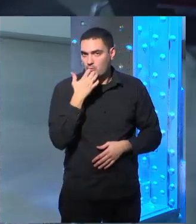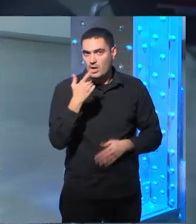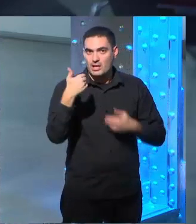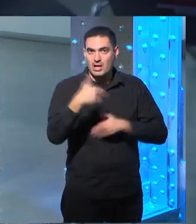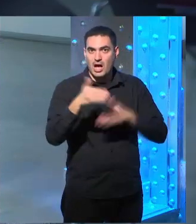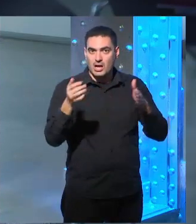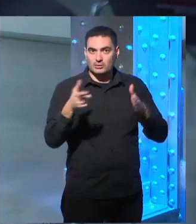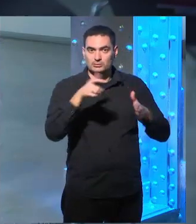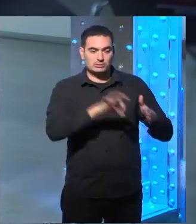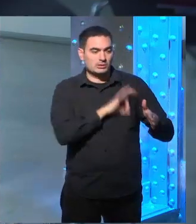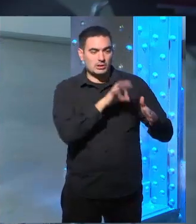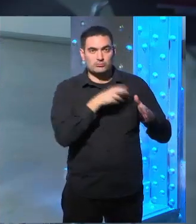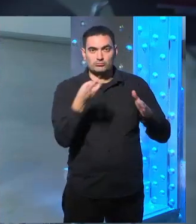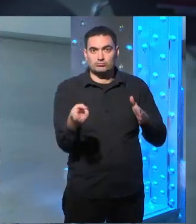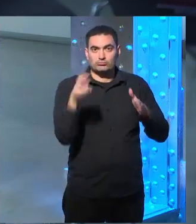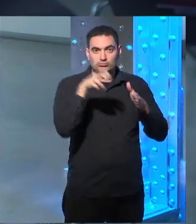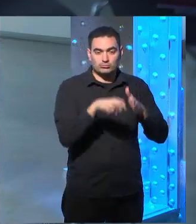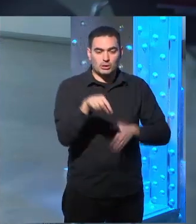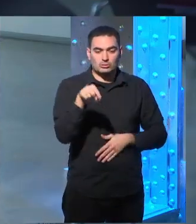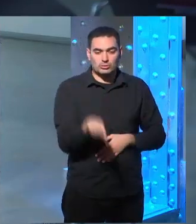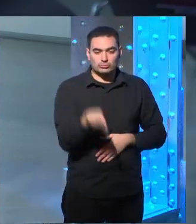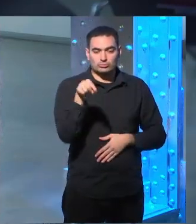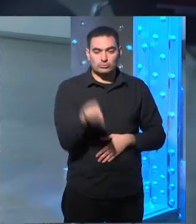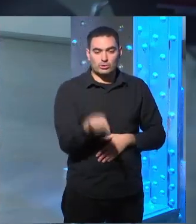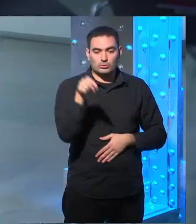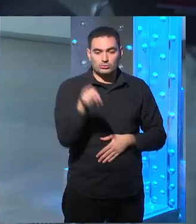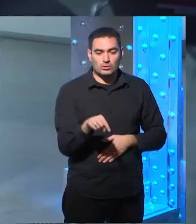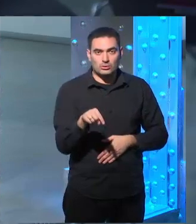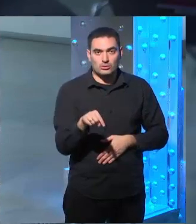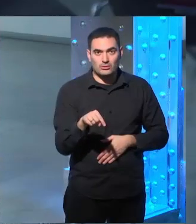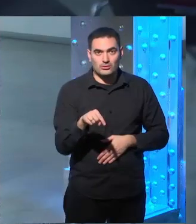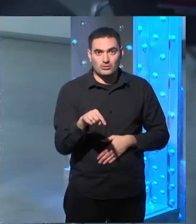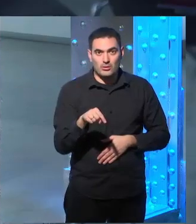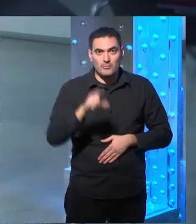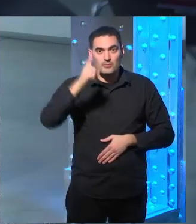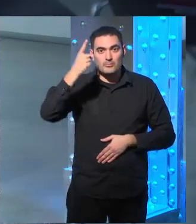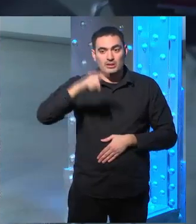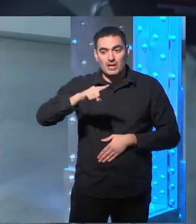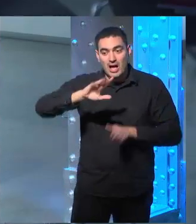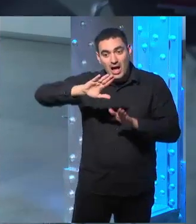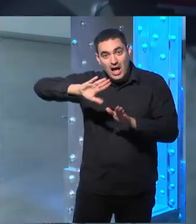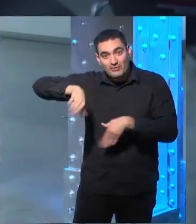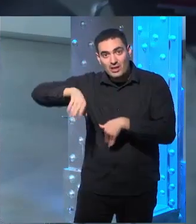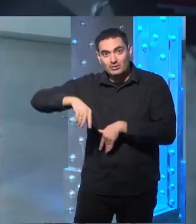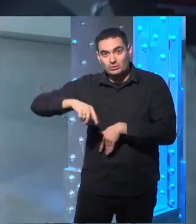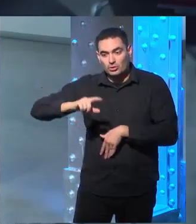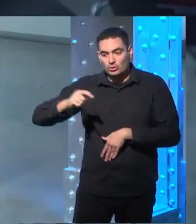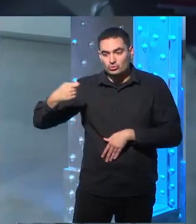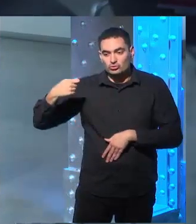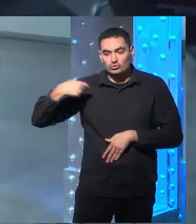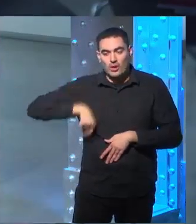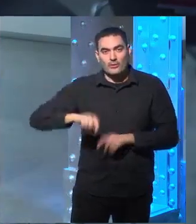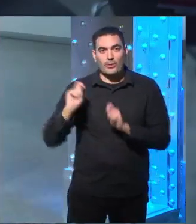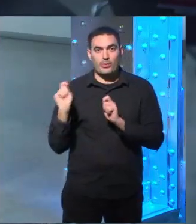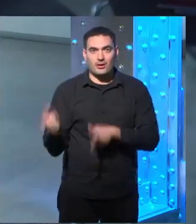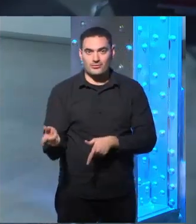that for 8 hours a day in a box, pushing a button, and there were humans doing that a while ago, and it was not so